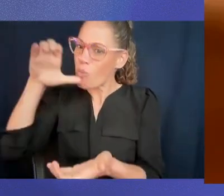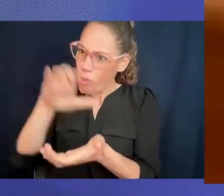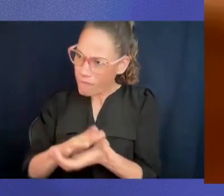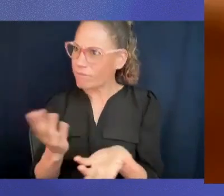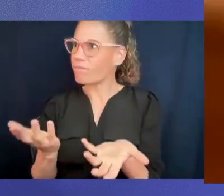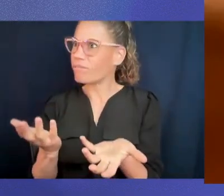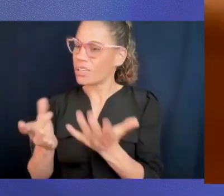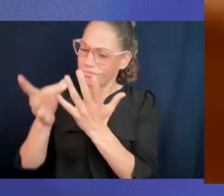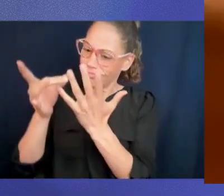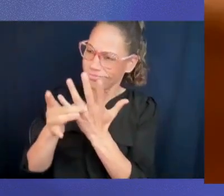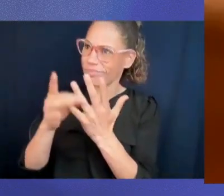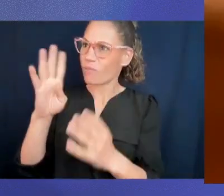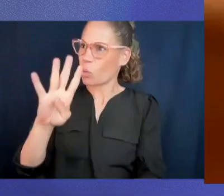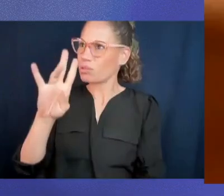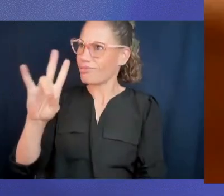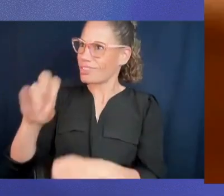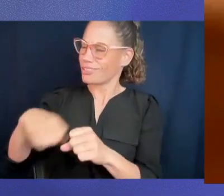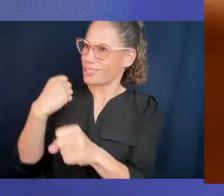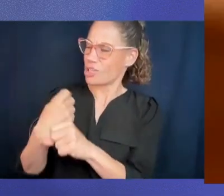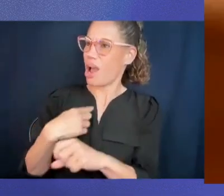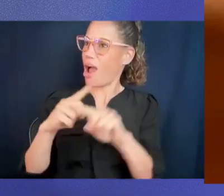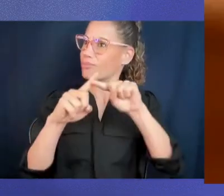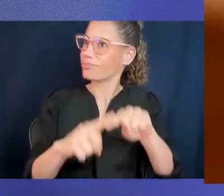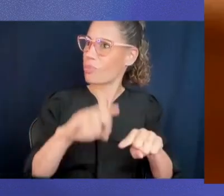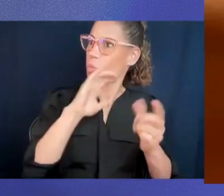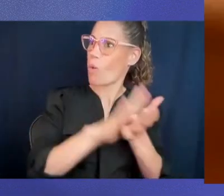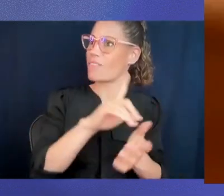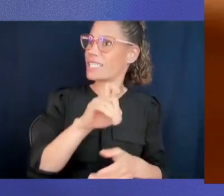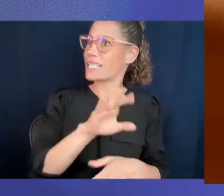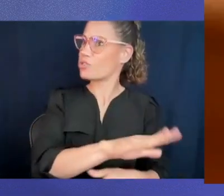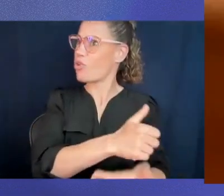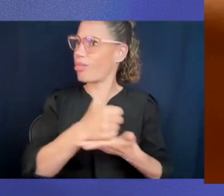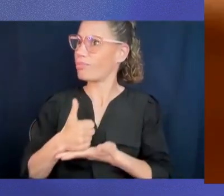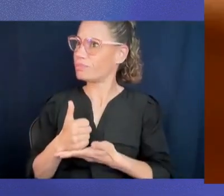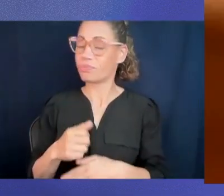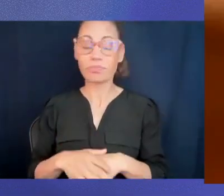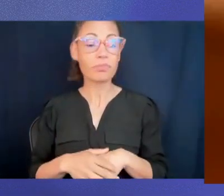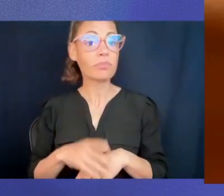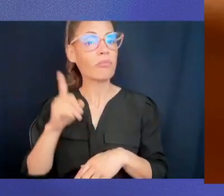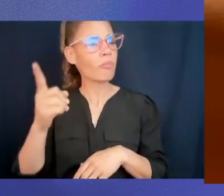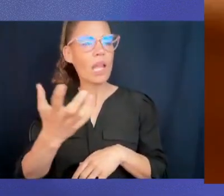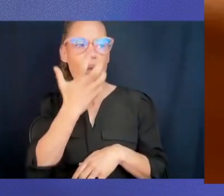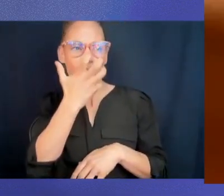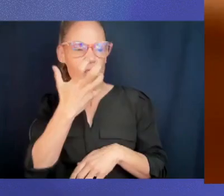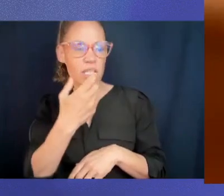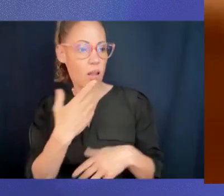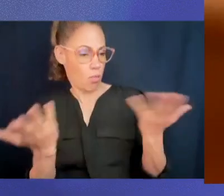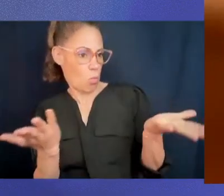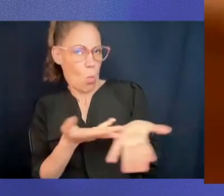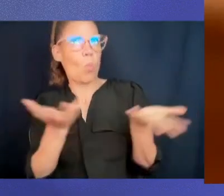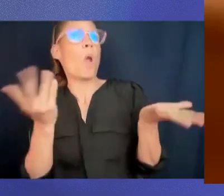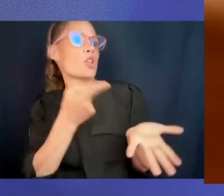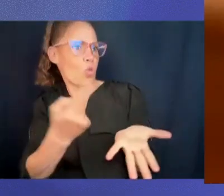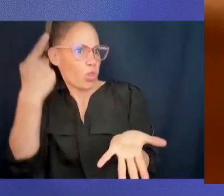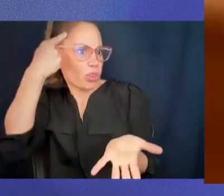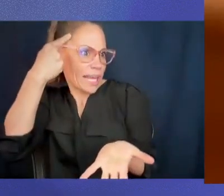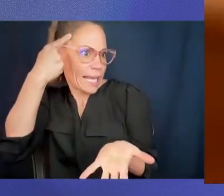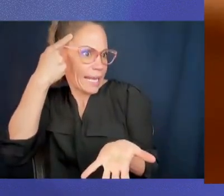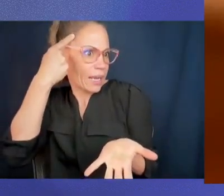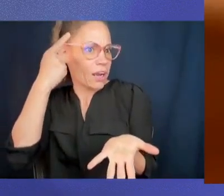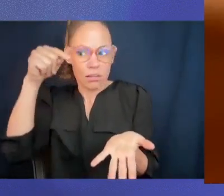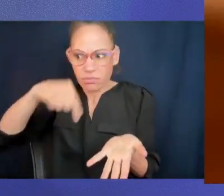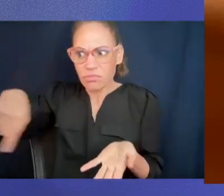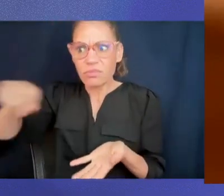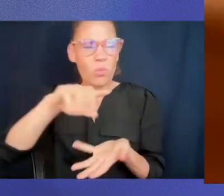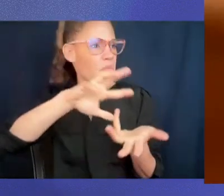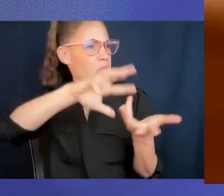I need her help. And he said, kind of angrily, well, what do you think would happen if we let everybody's wife just